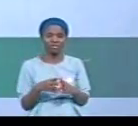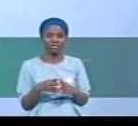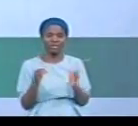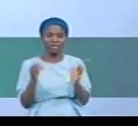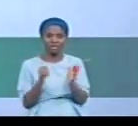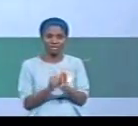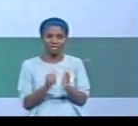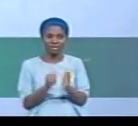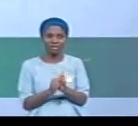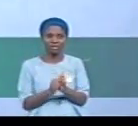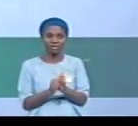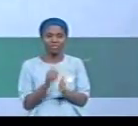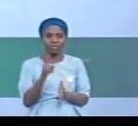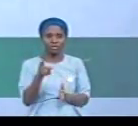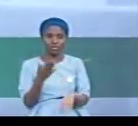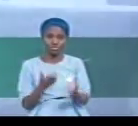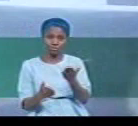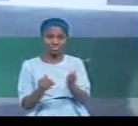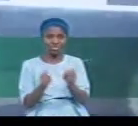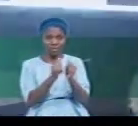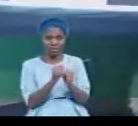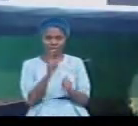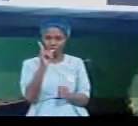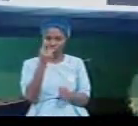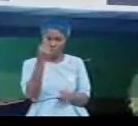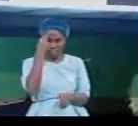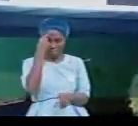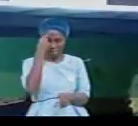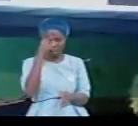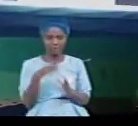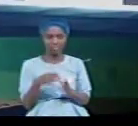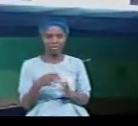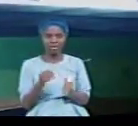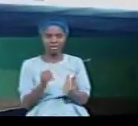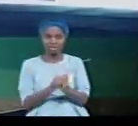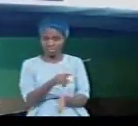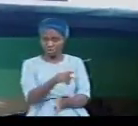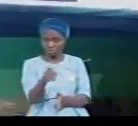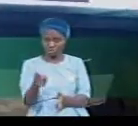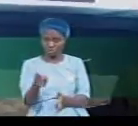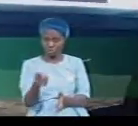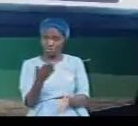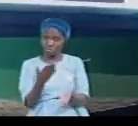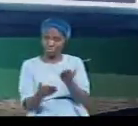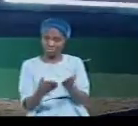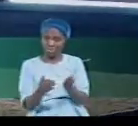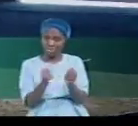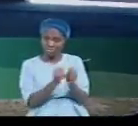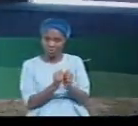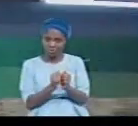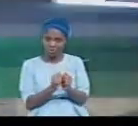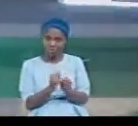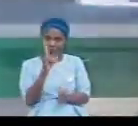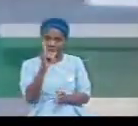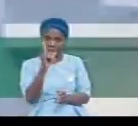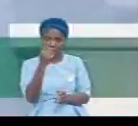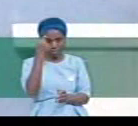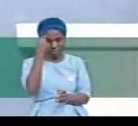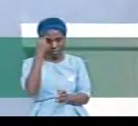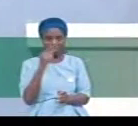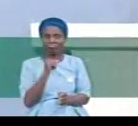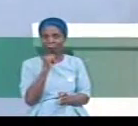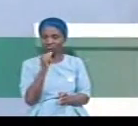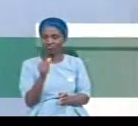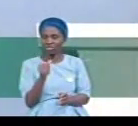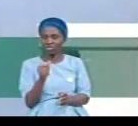may with one mind. Ye may with one mind. We're not diverted. We're